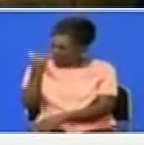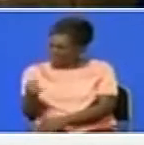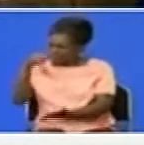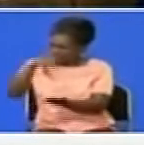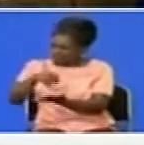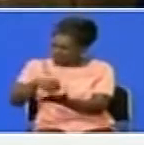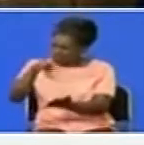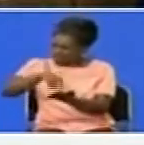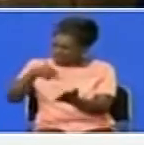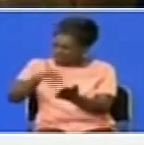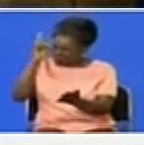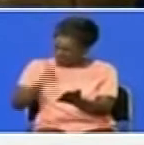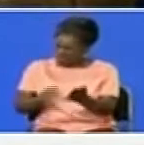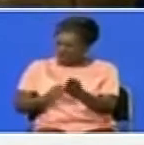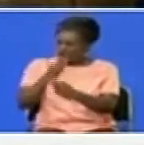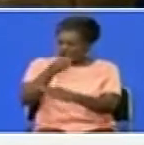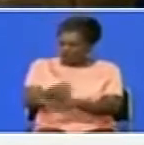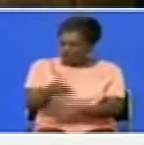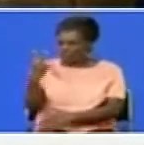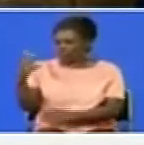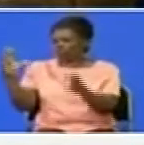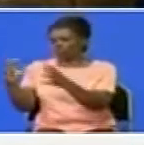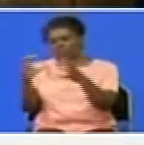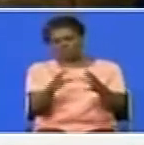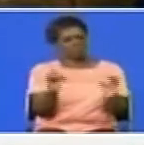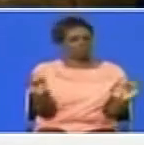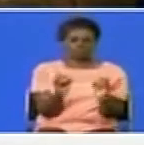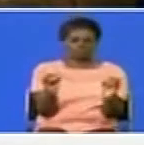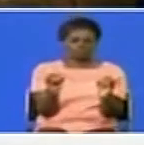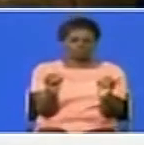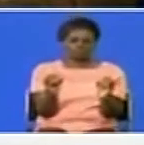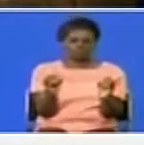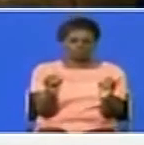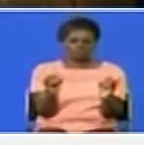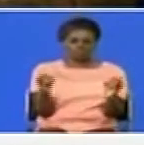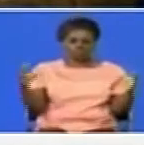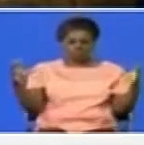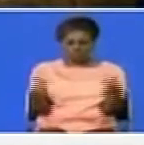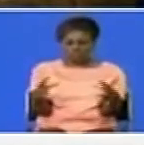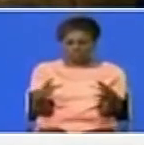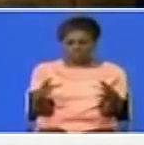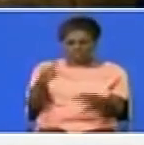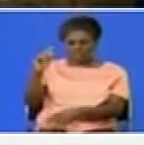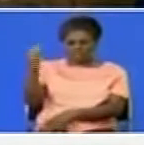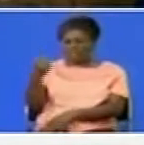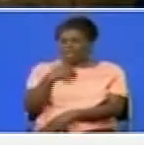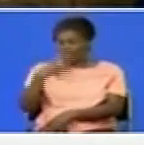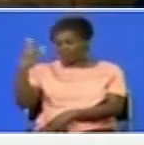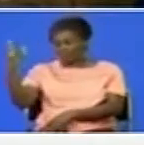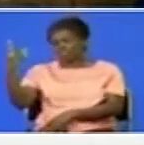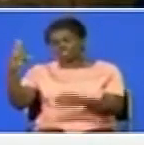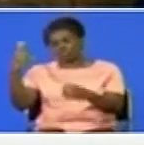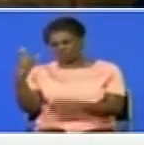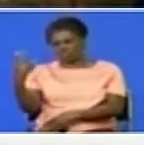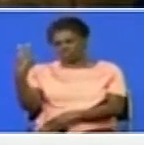inclusivity means going beyond just two communities, making it look national. Kenya has 42